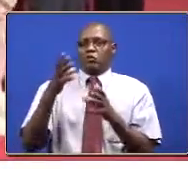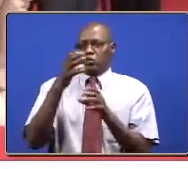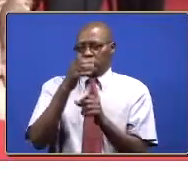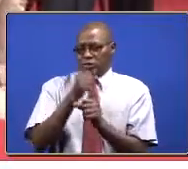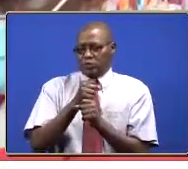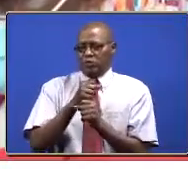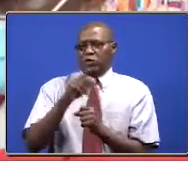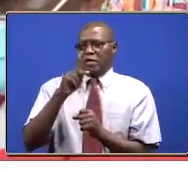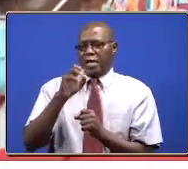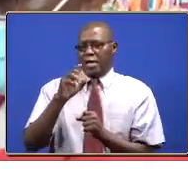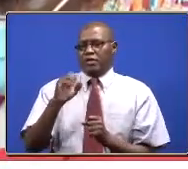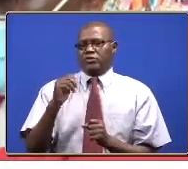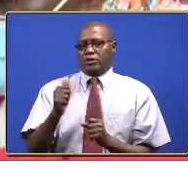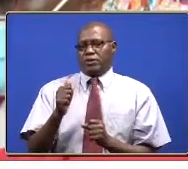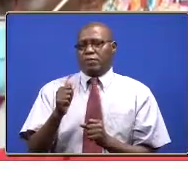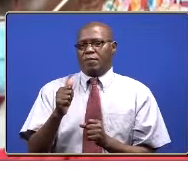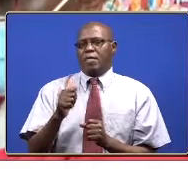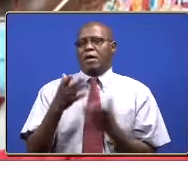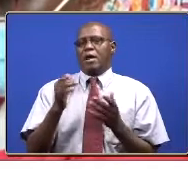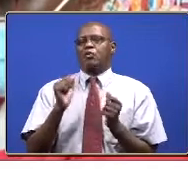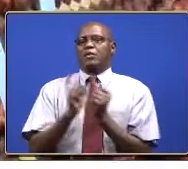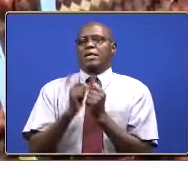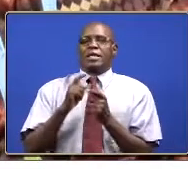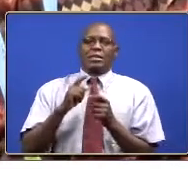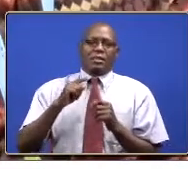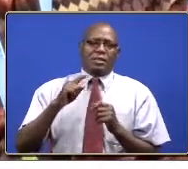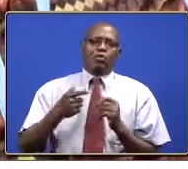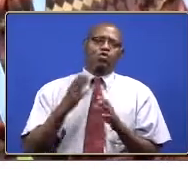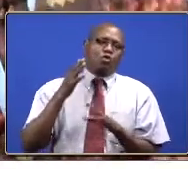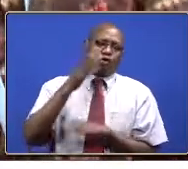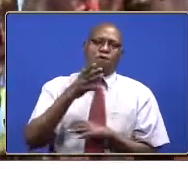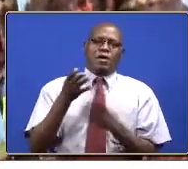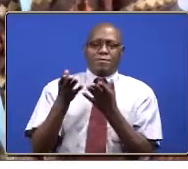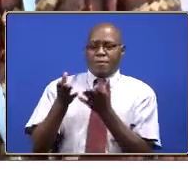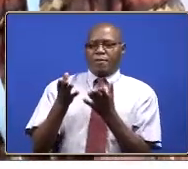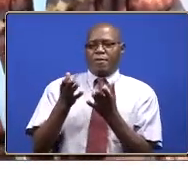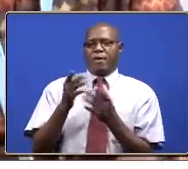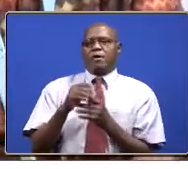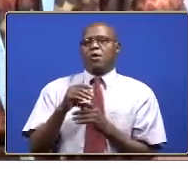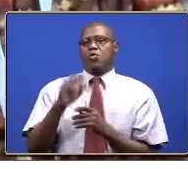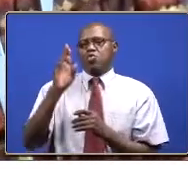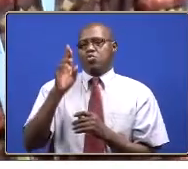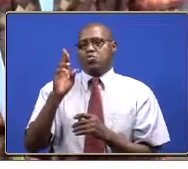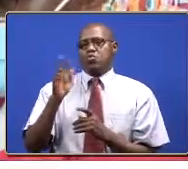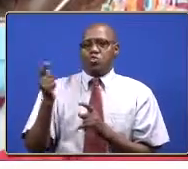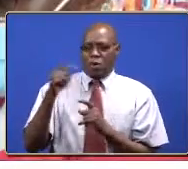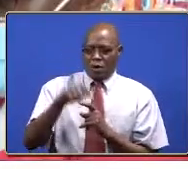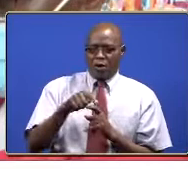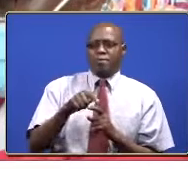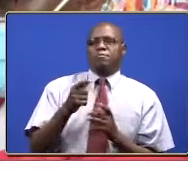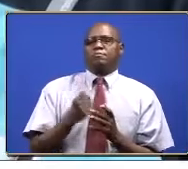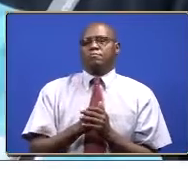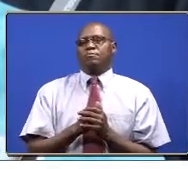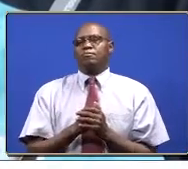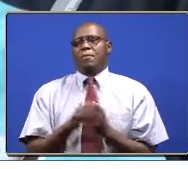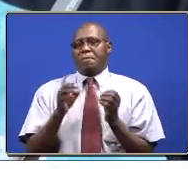on Monday with over 10,000 secondary school heads in attendance. President Uhuru Kenyatta, who presided over the conference, emphasized on the